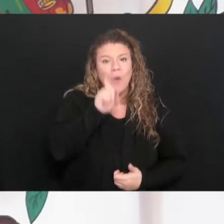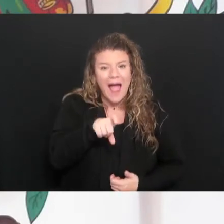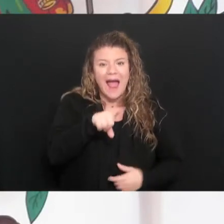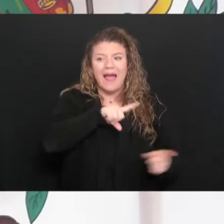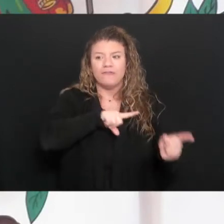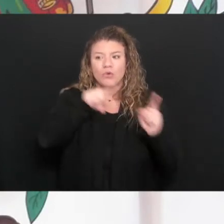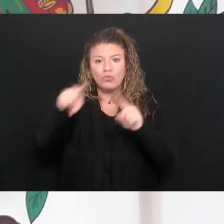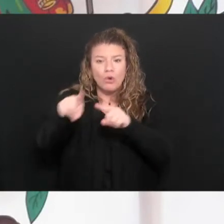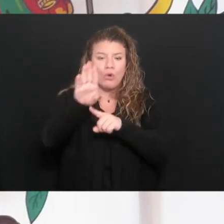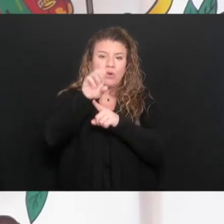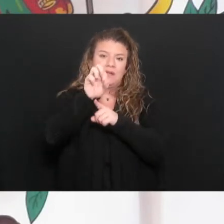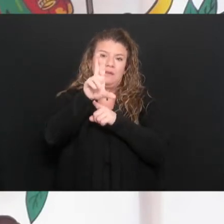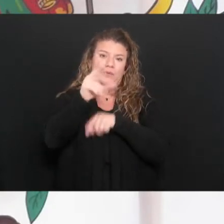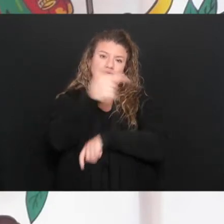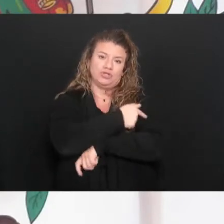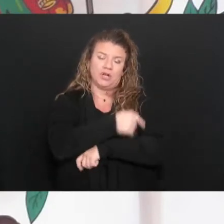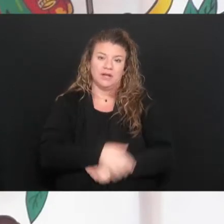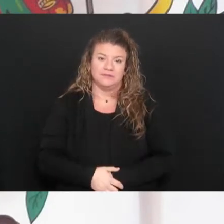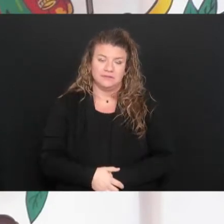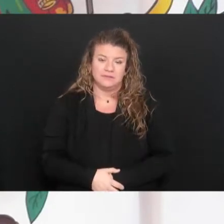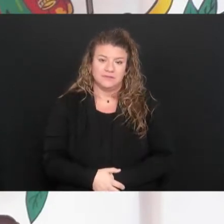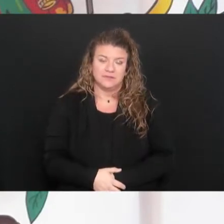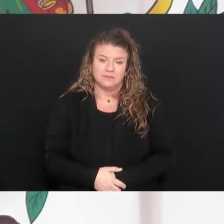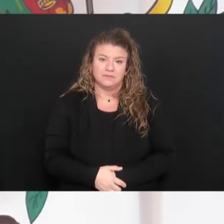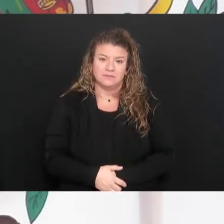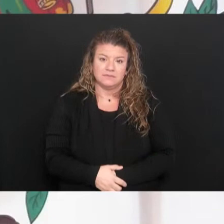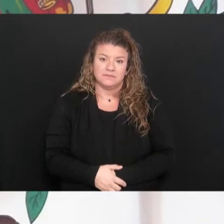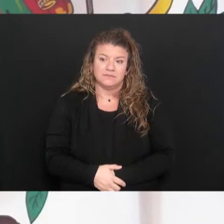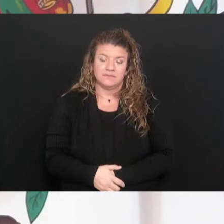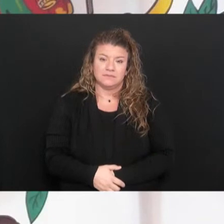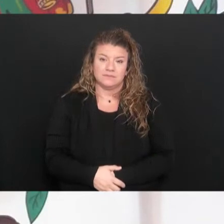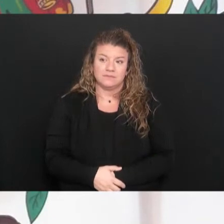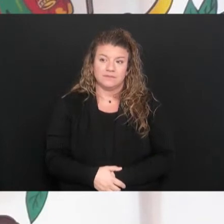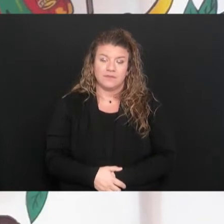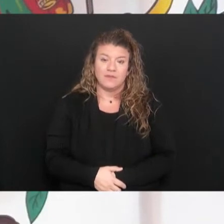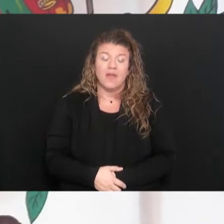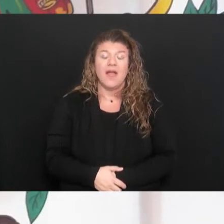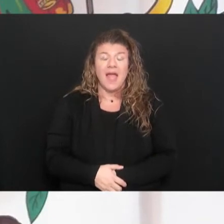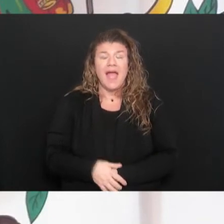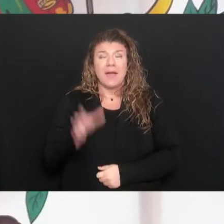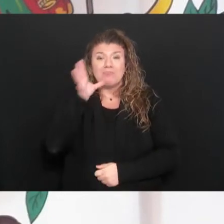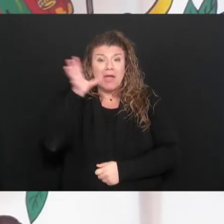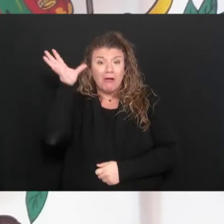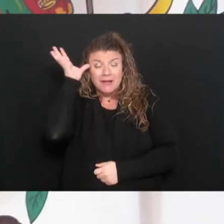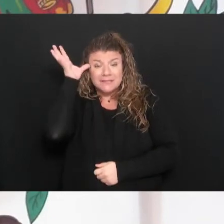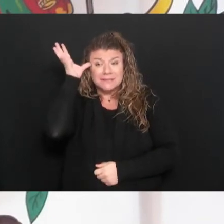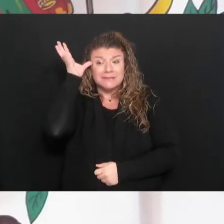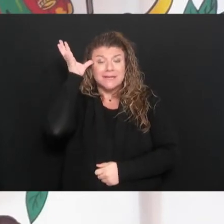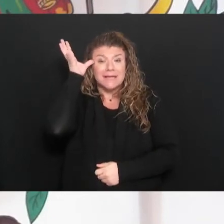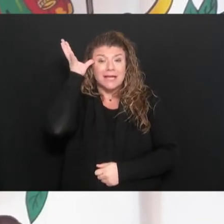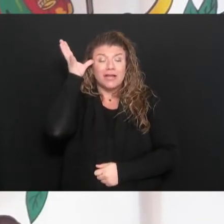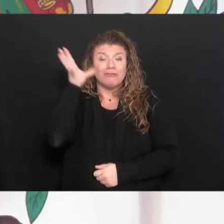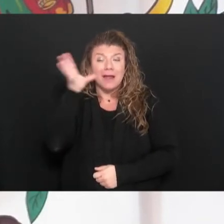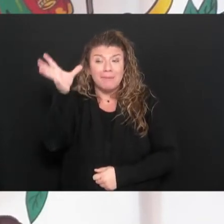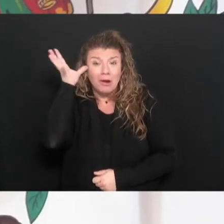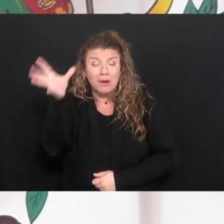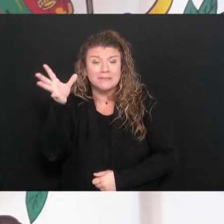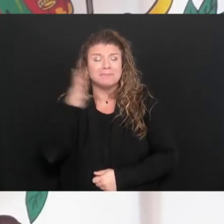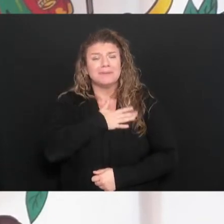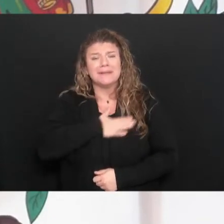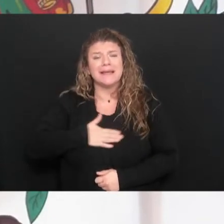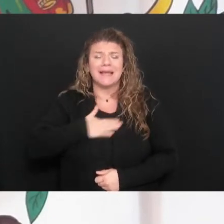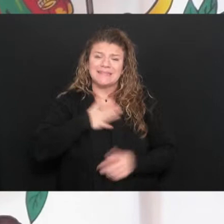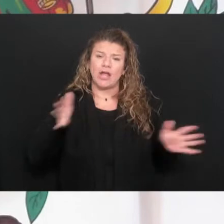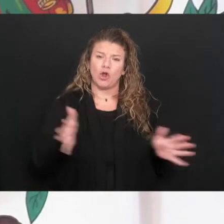shot. And younger people, from the standpoint of our parents and everything, please encourage